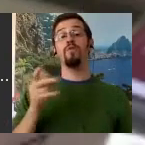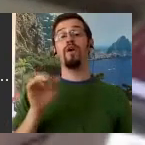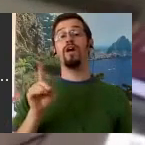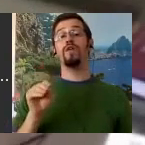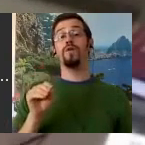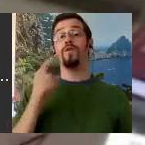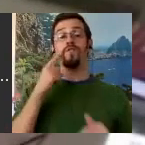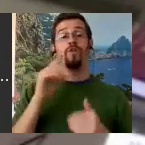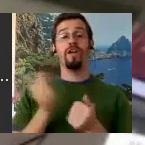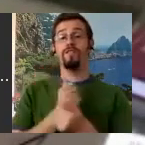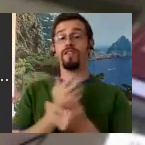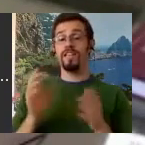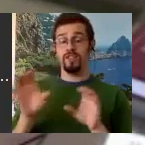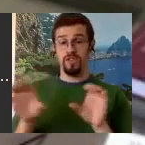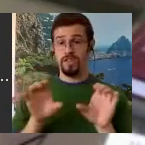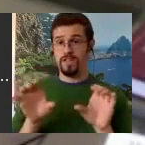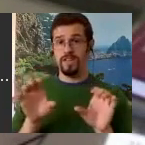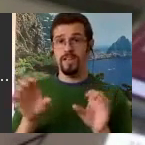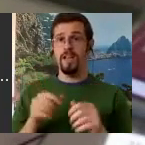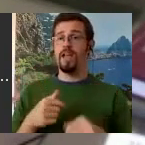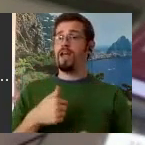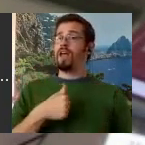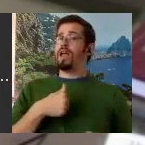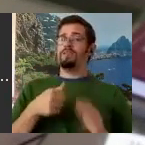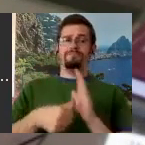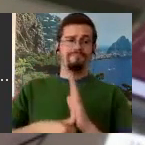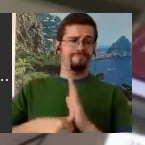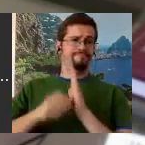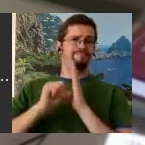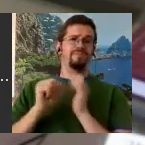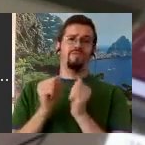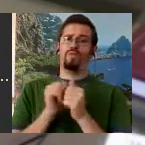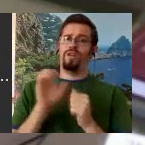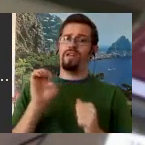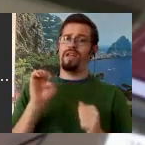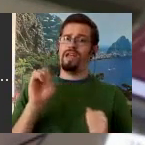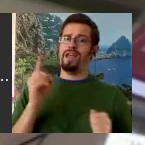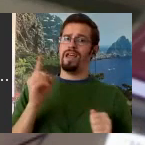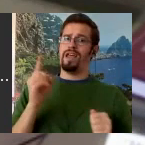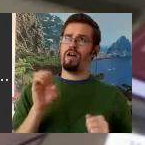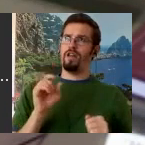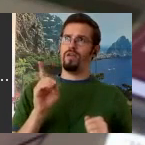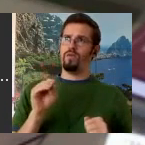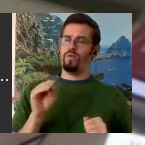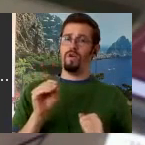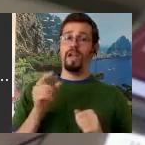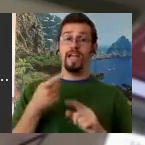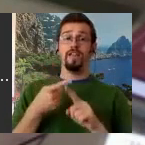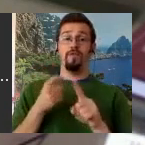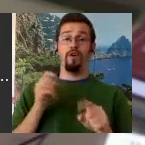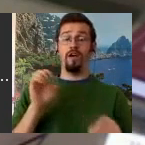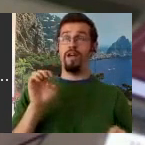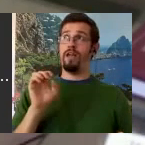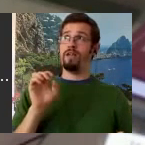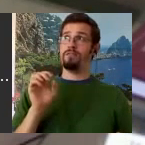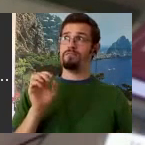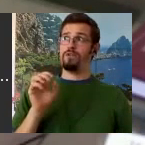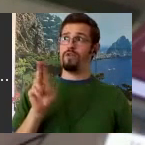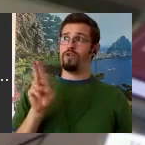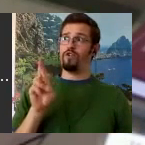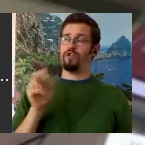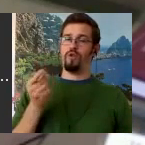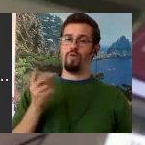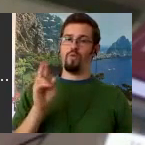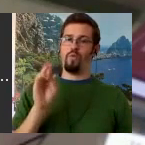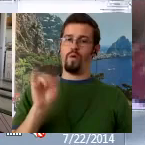us. And I've been so impressed with Eduardo. He's from Uruguay, too, and I'm fascinated with the country, Uruguay. I don't know too much about